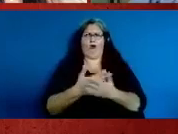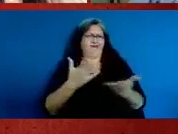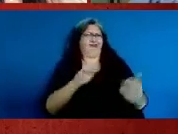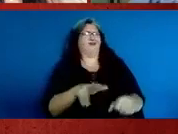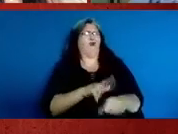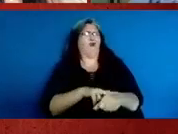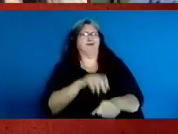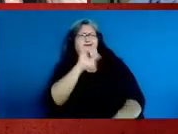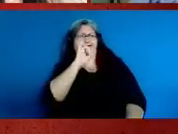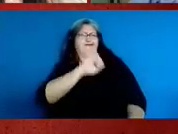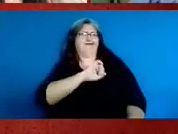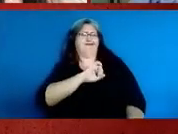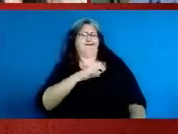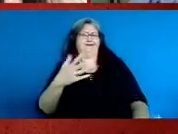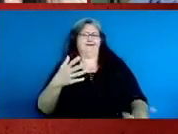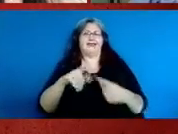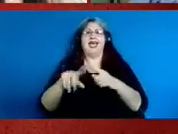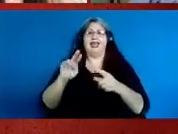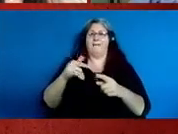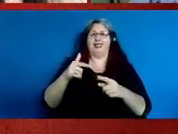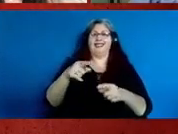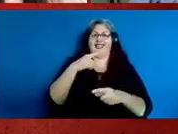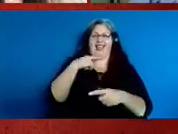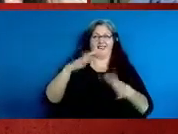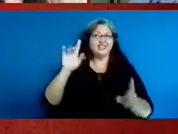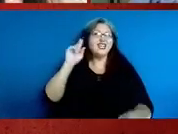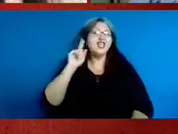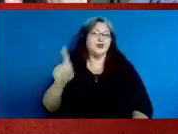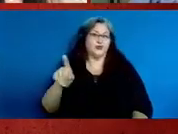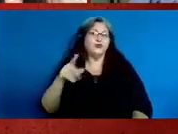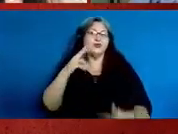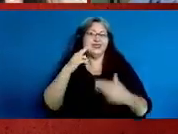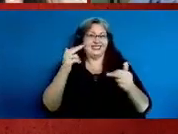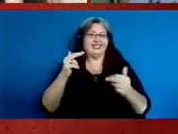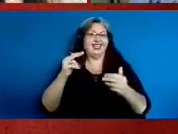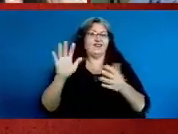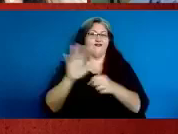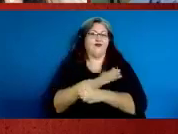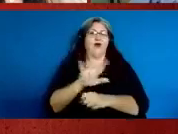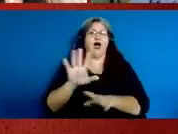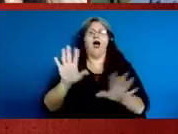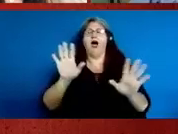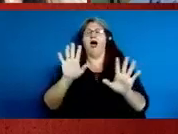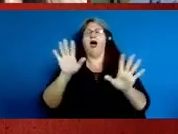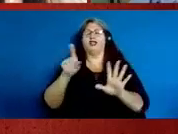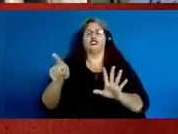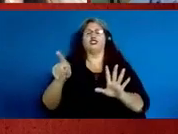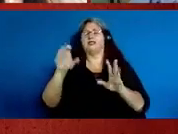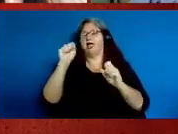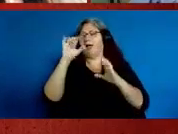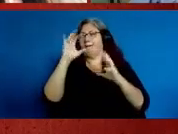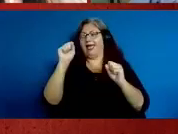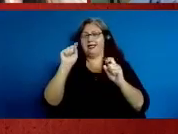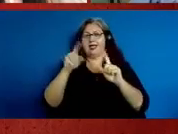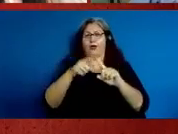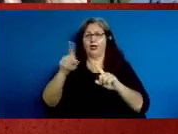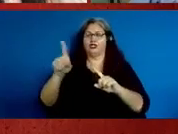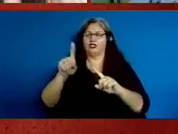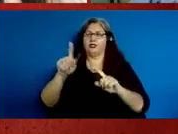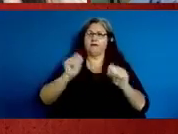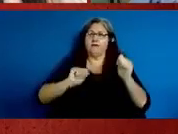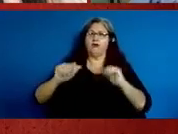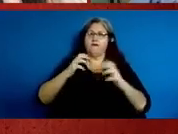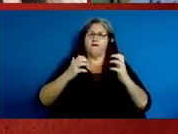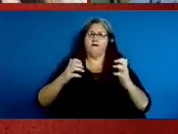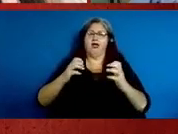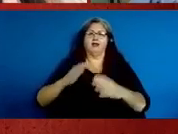And I've heard you sing it. Yeah, you have heard me sing it. So, she's amazing in concert. Amazing. Oh, of